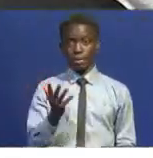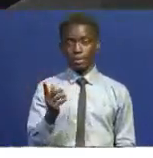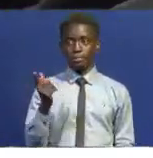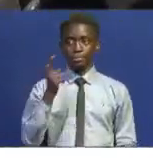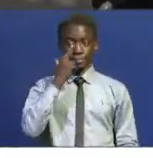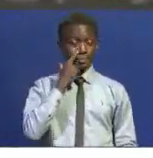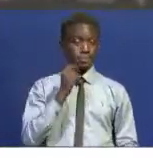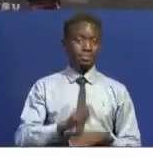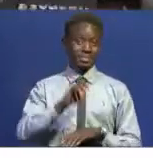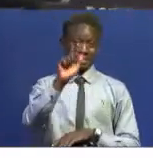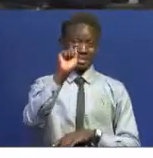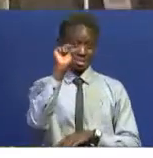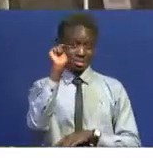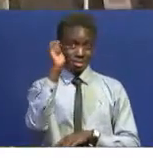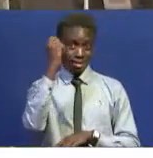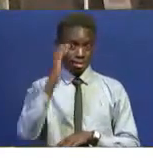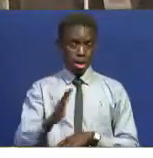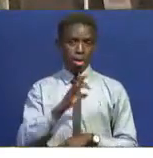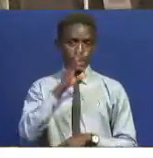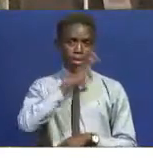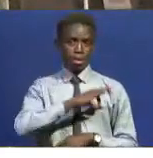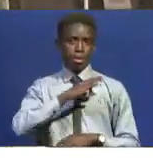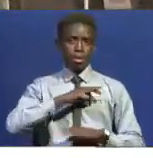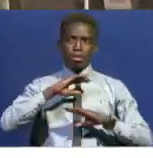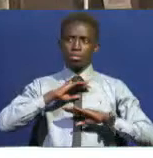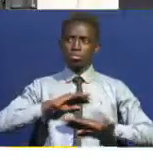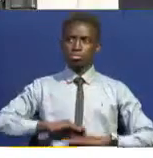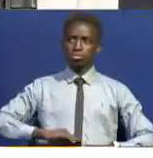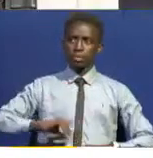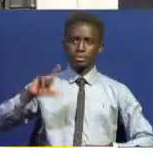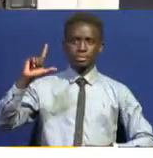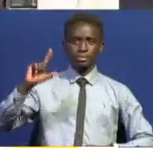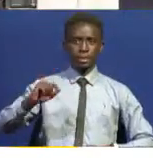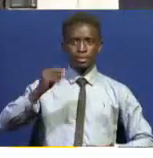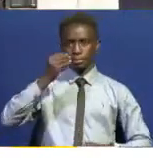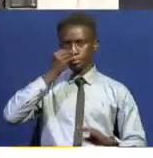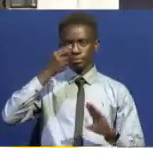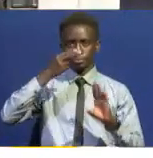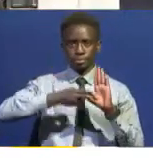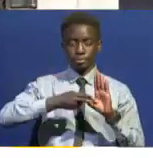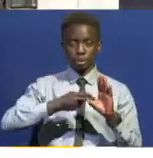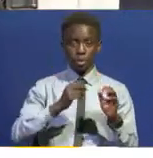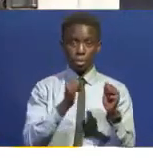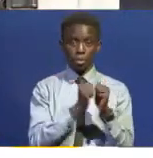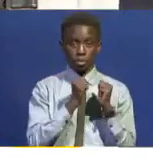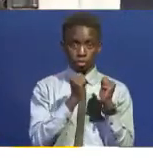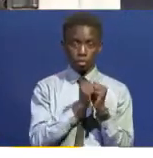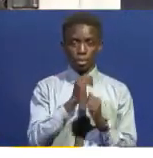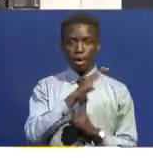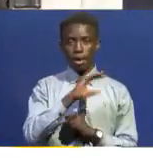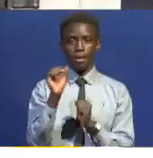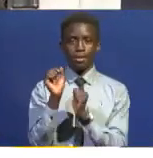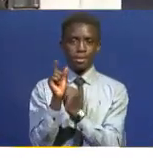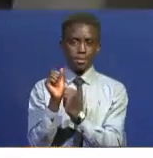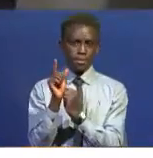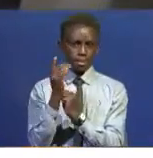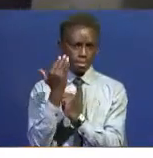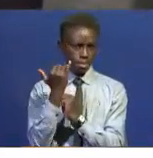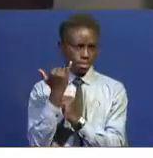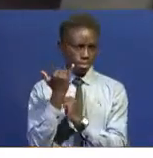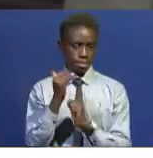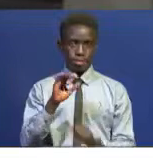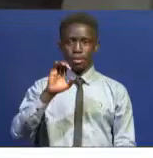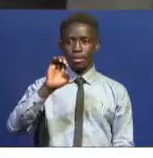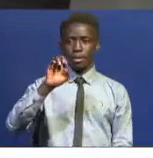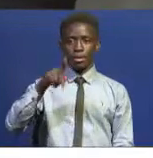Kenyans will benefit from lower fuel prices at the pump for October and November, following the Energy